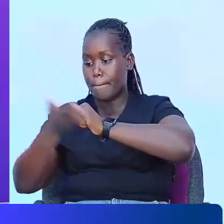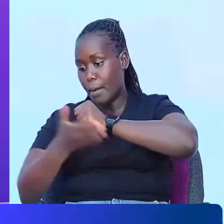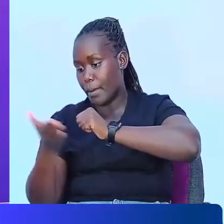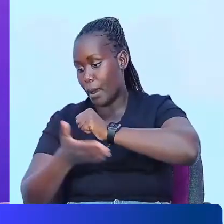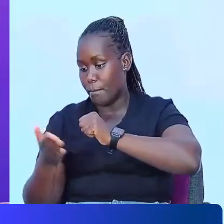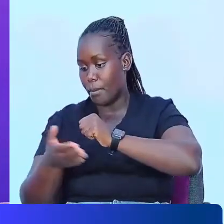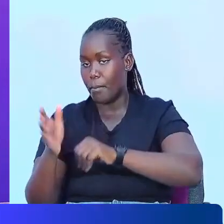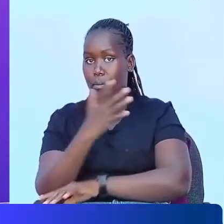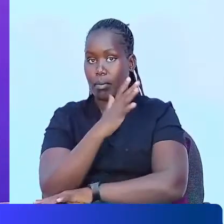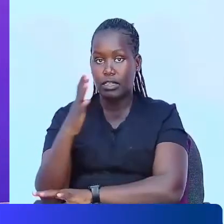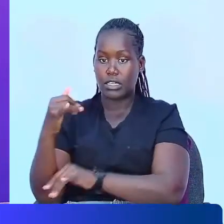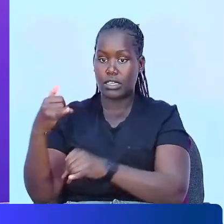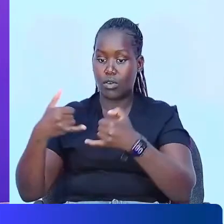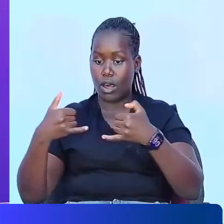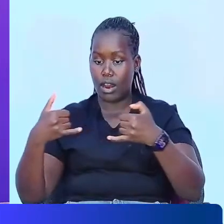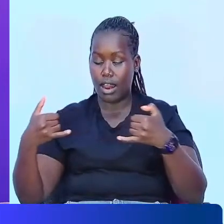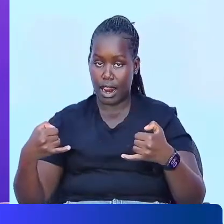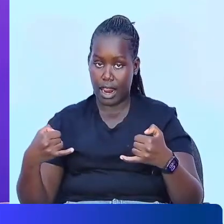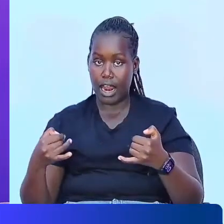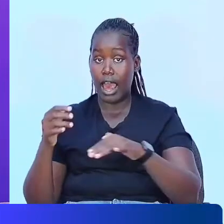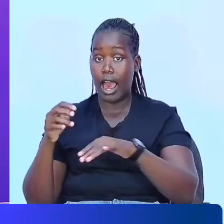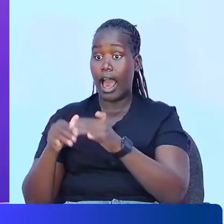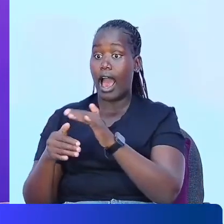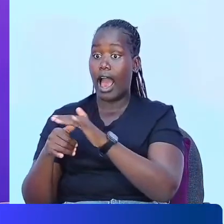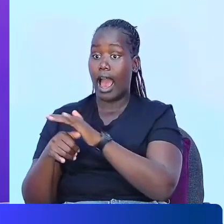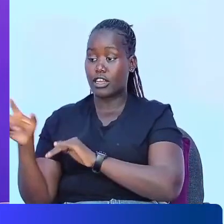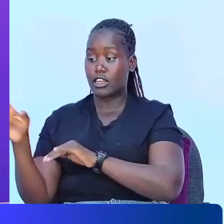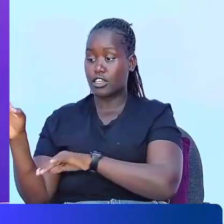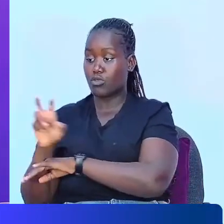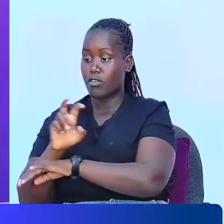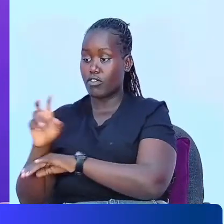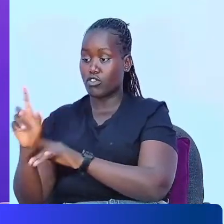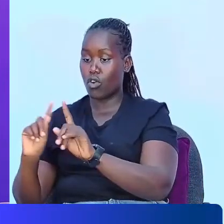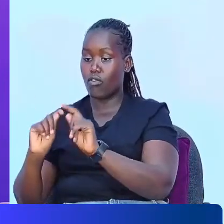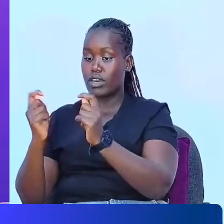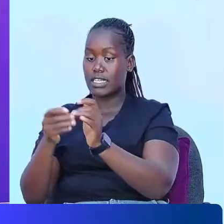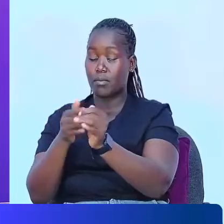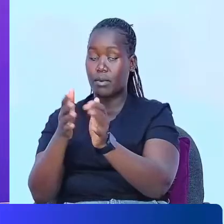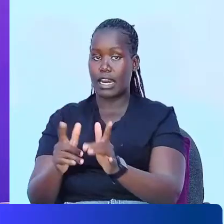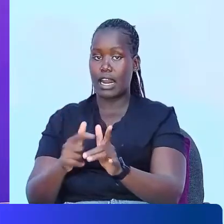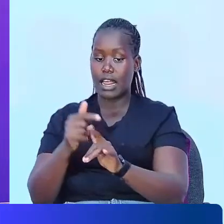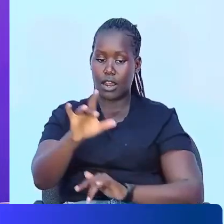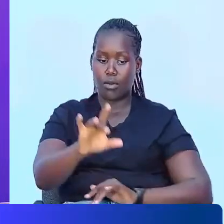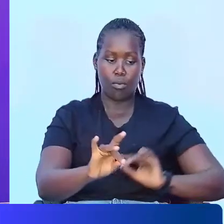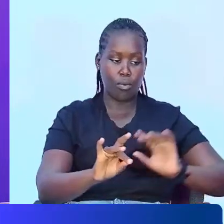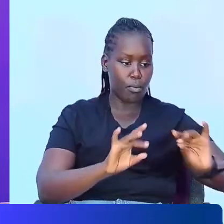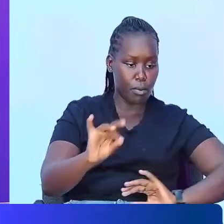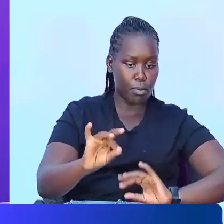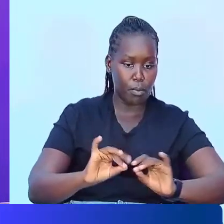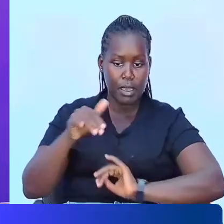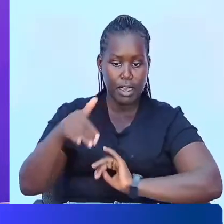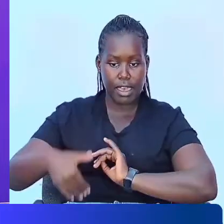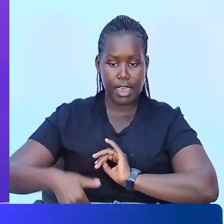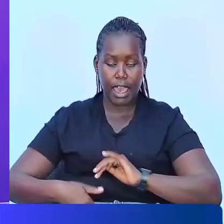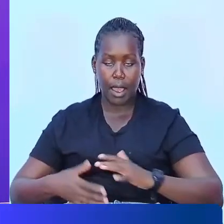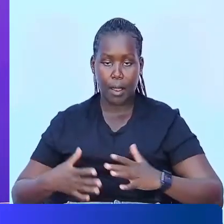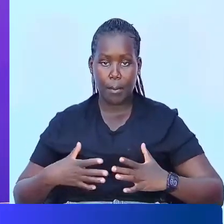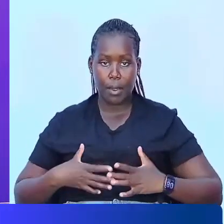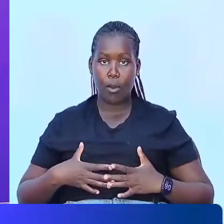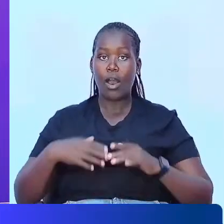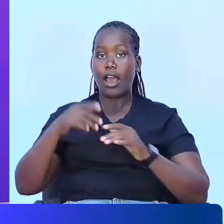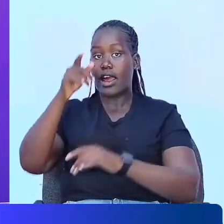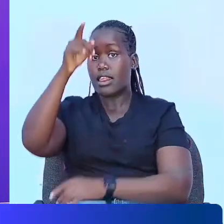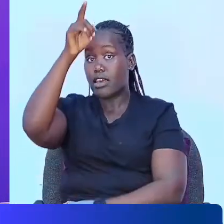the supervision of a team, of a supervisor, or a team leader. Then we pick young people in the village who, like any